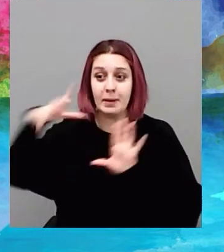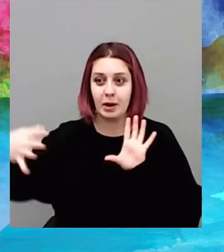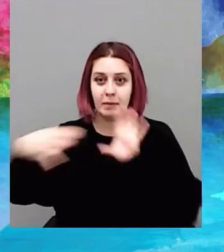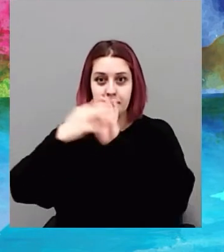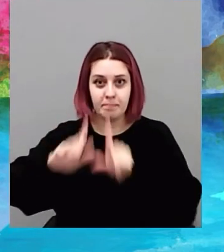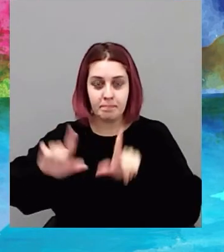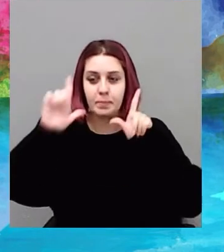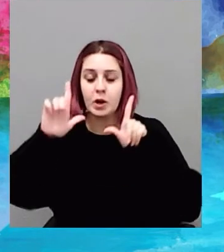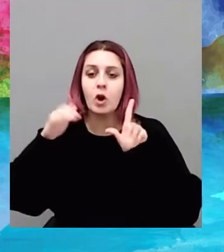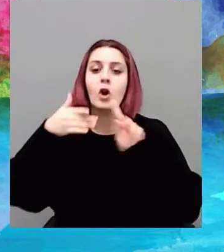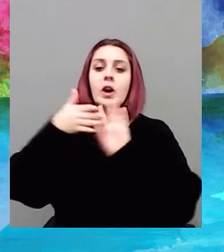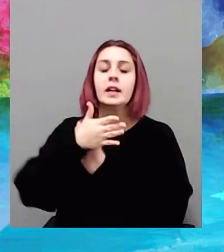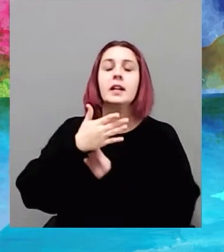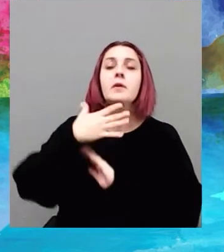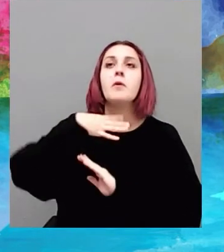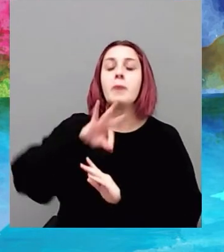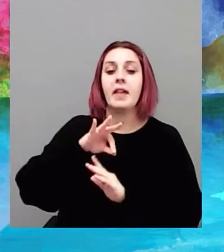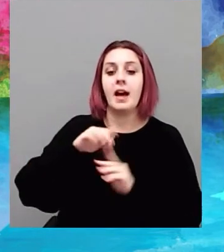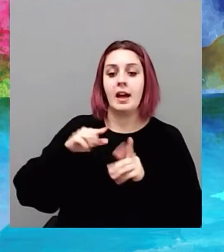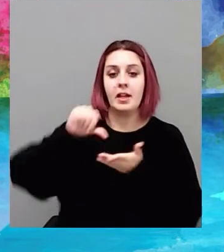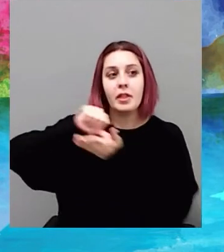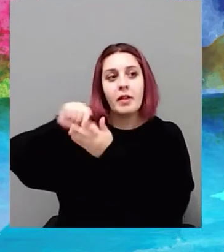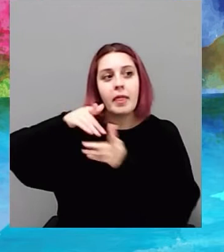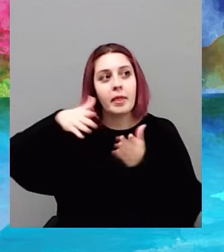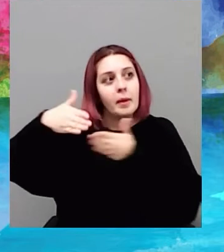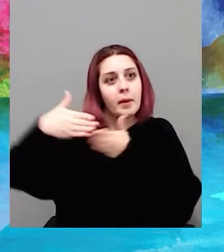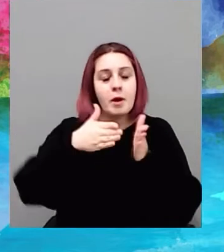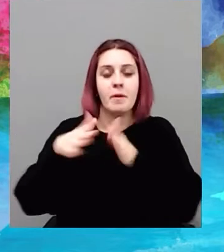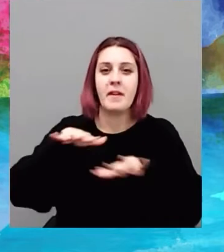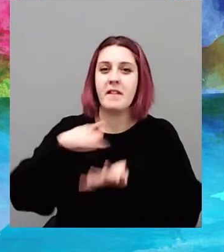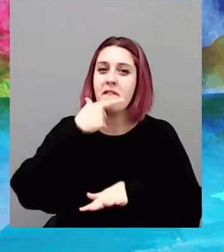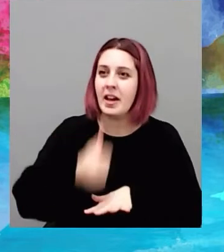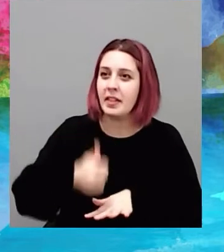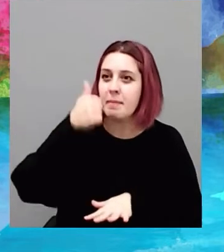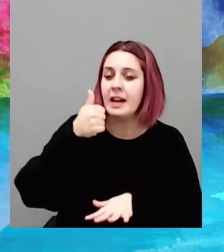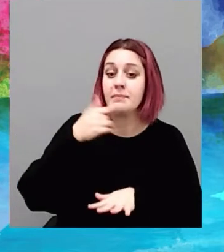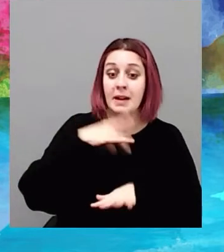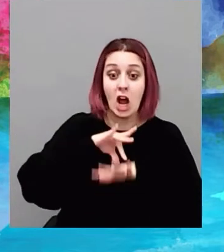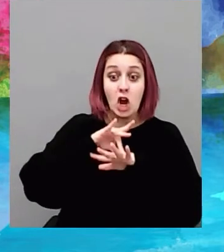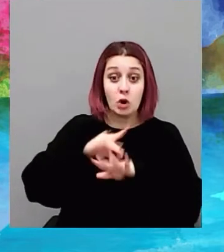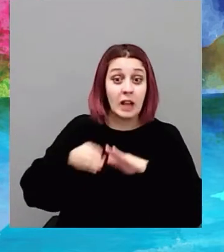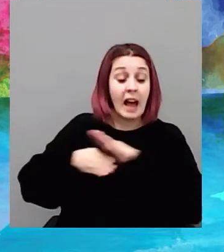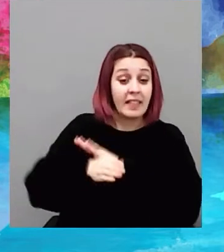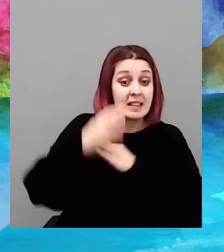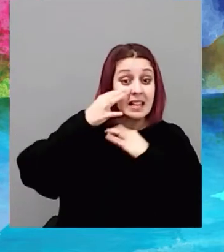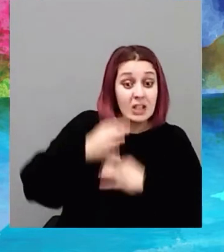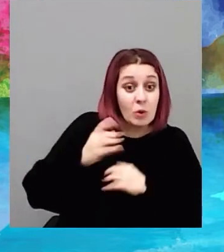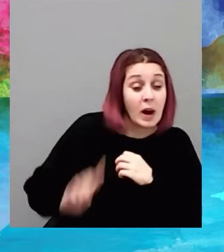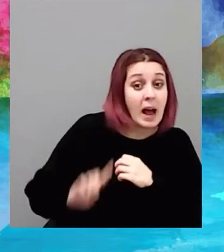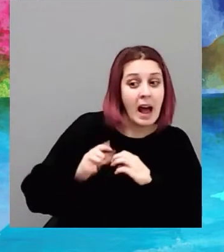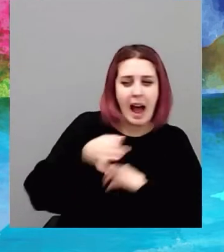to improve navigation through the city and facilitate the most accessible